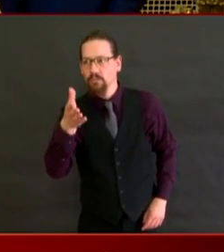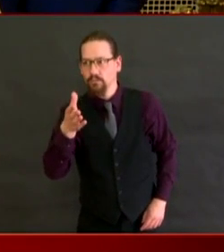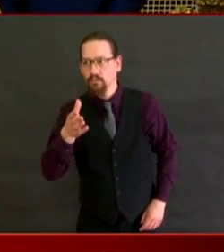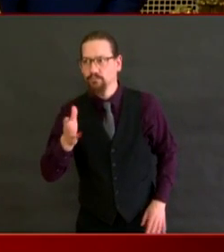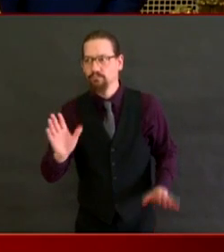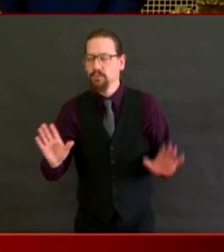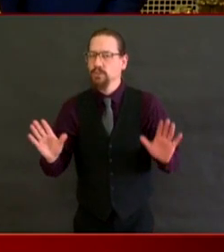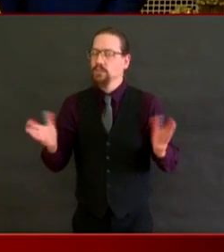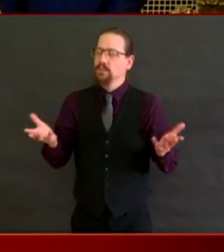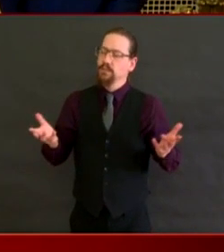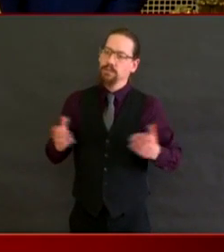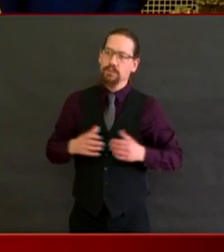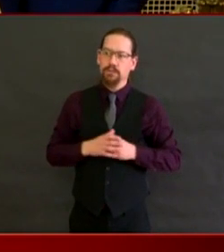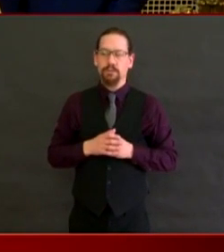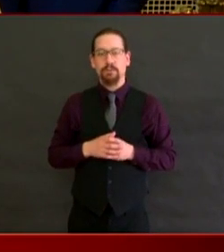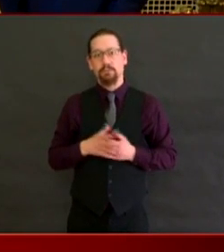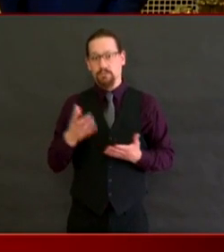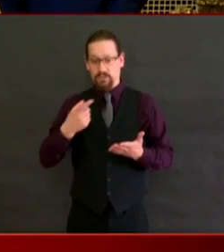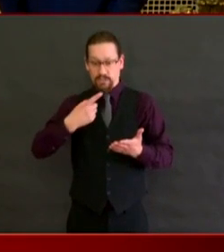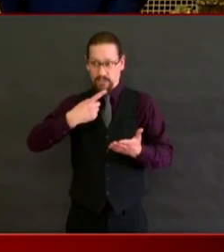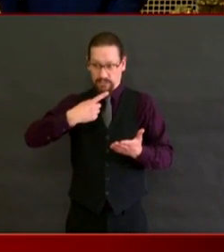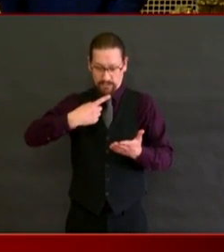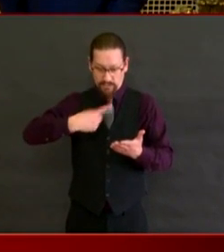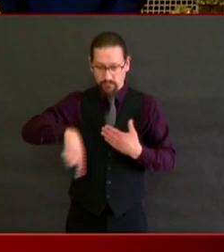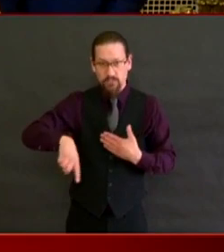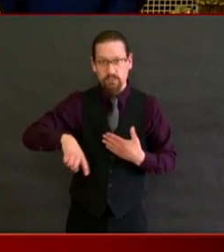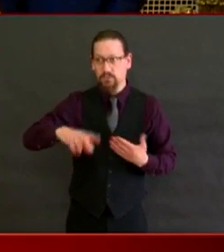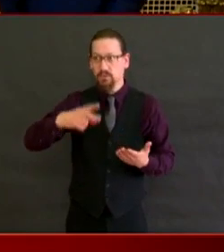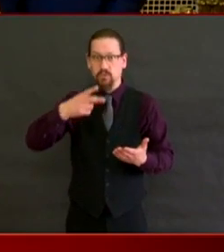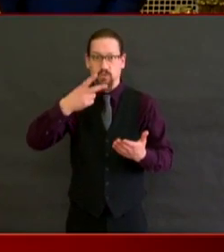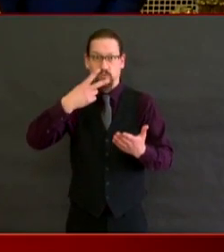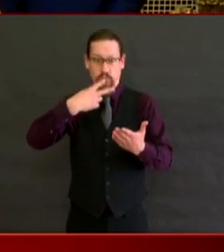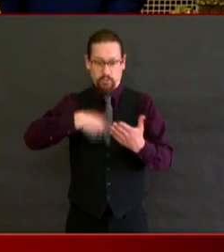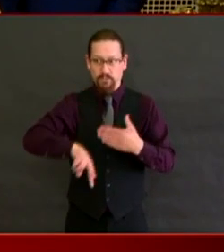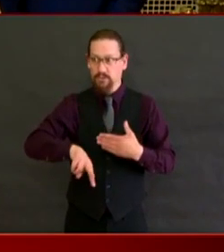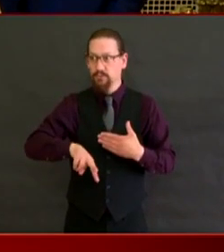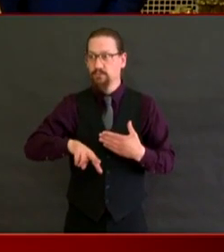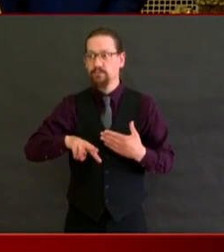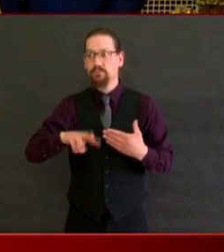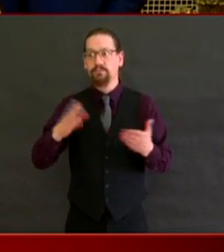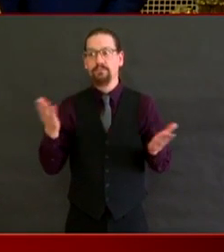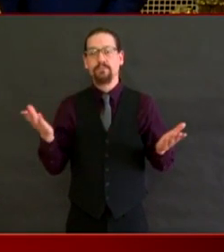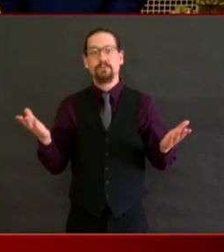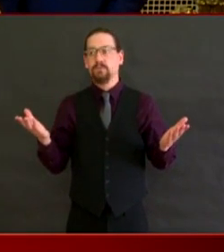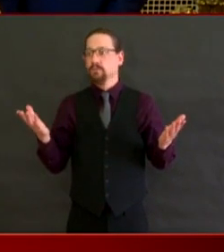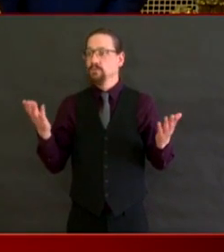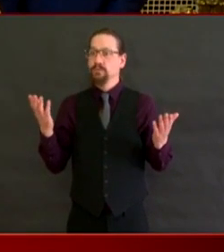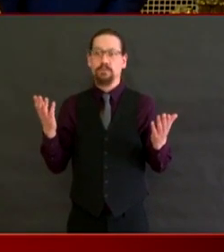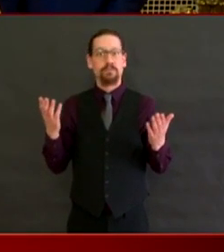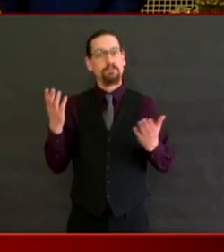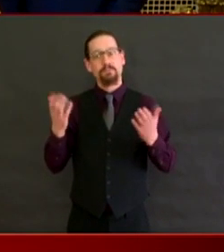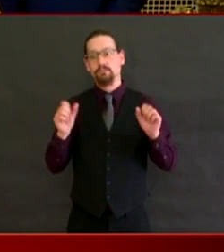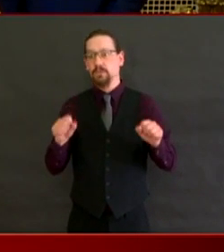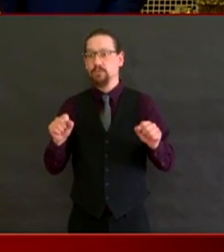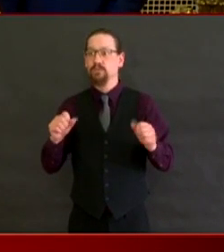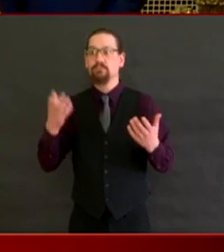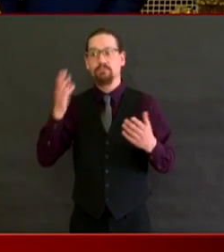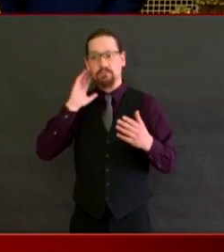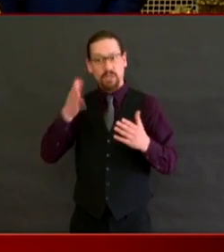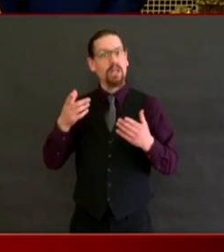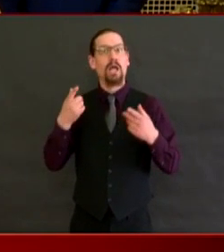in which a week from now we don't have many, many more cases to report. So you shouldn't be